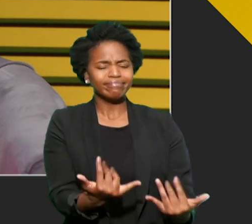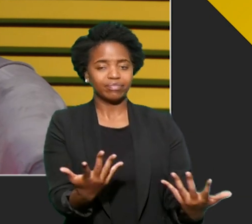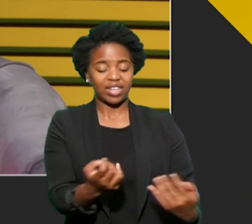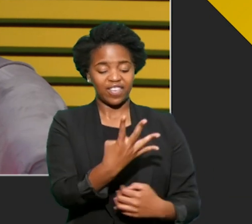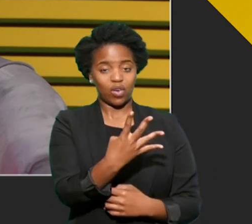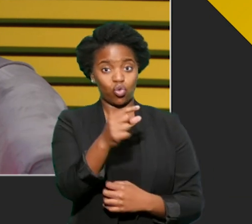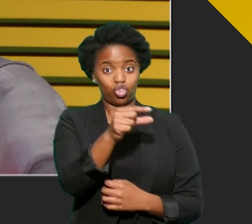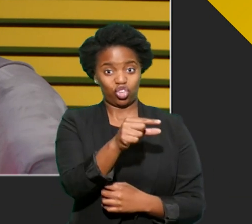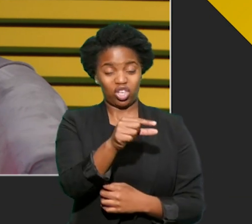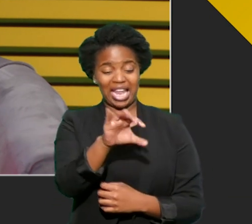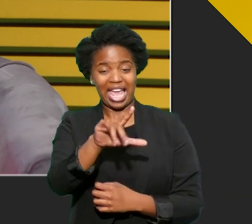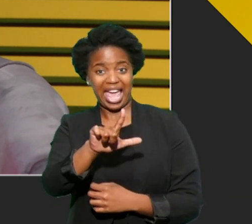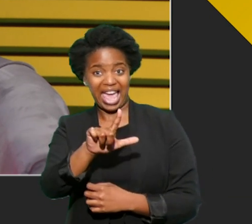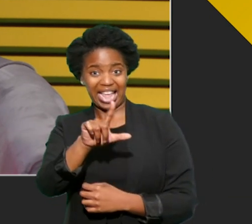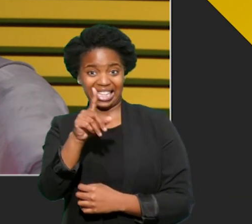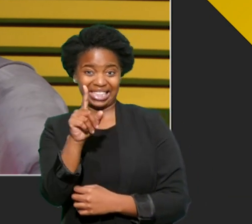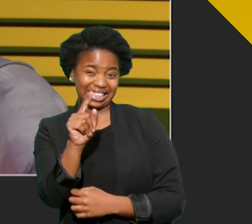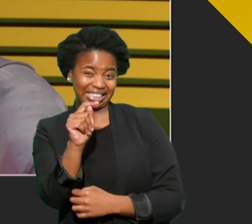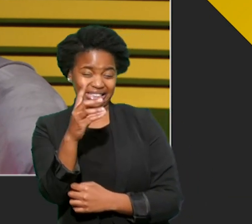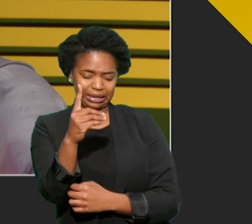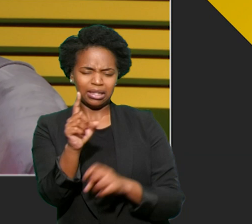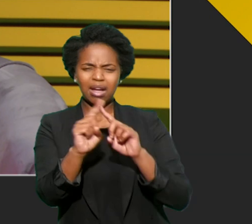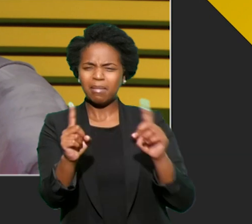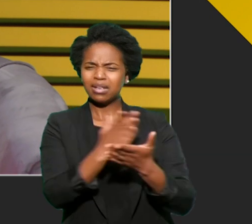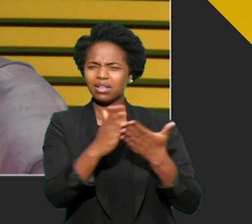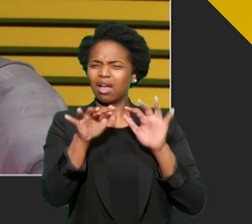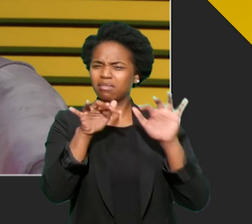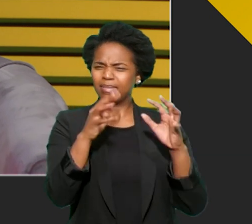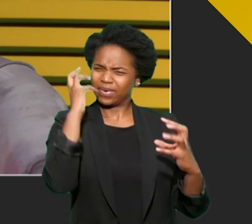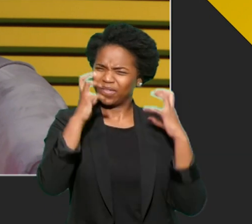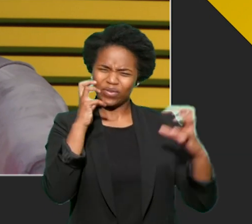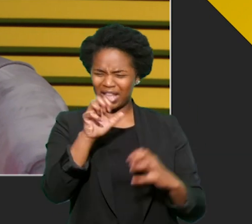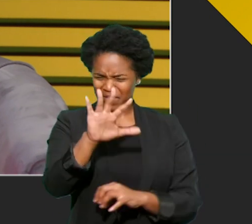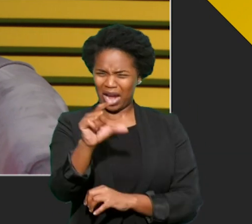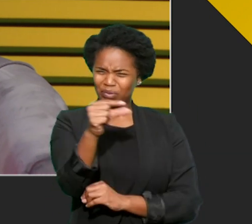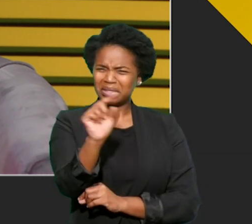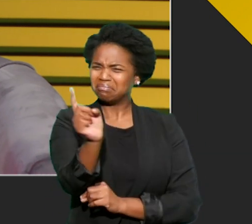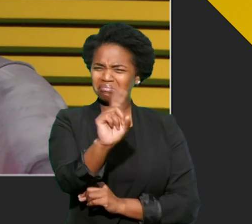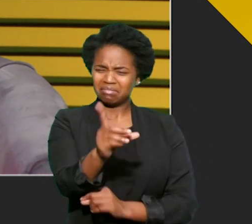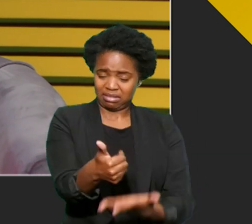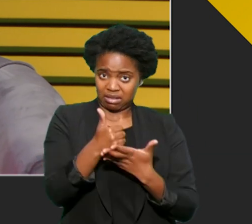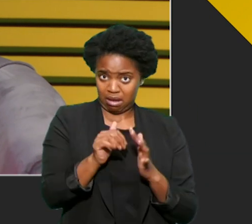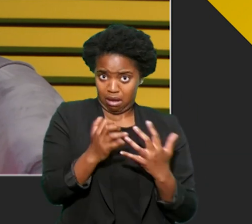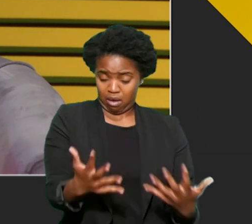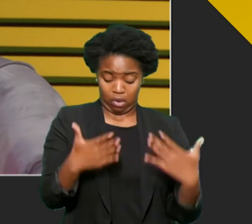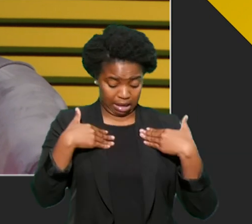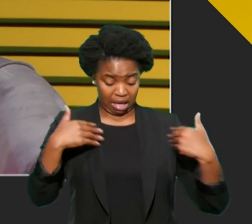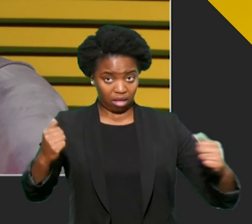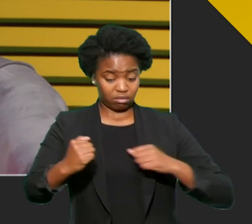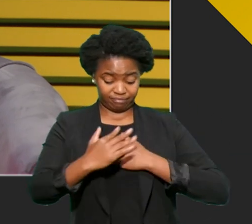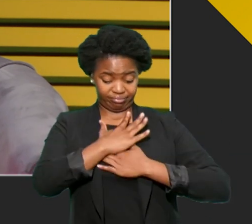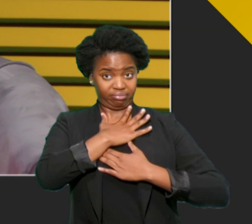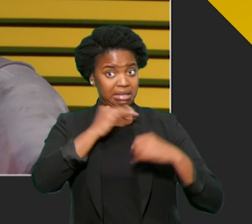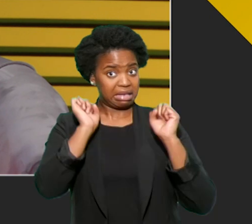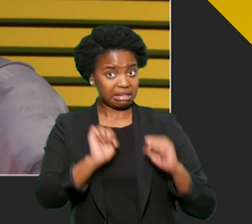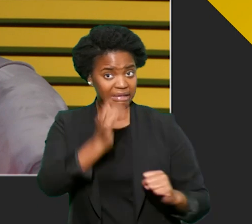4G LTE standard technology. But so batho ba butsansana go gore na what is the impact of 5G on our health, knowing